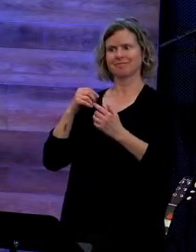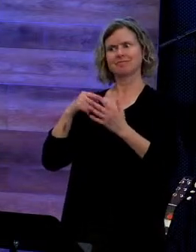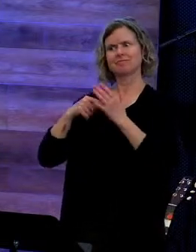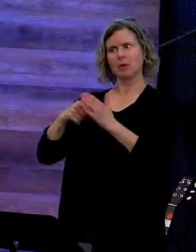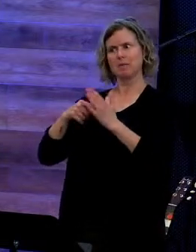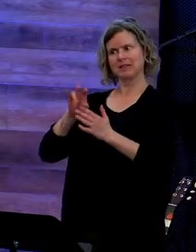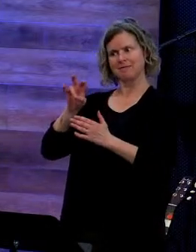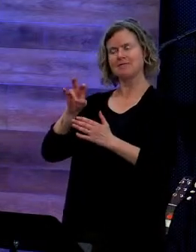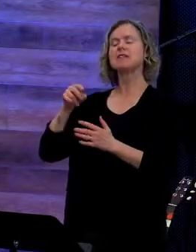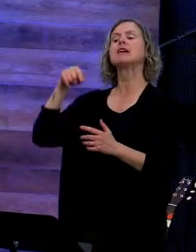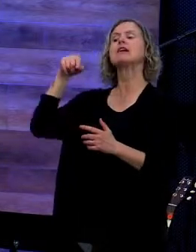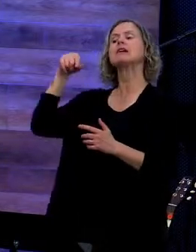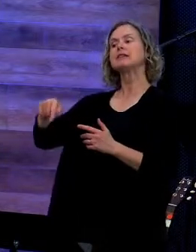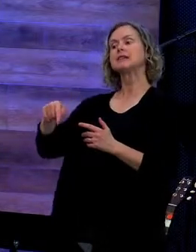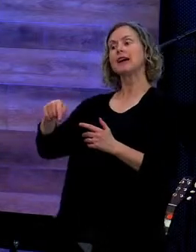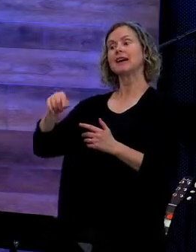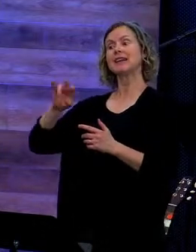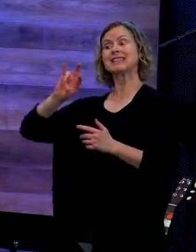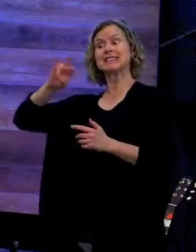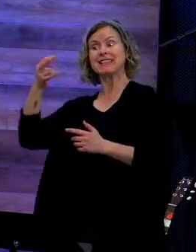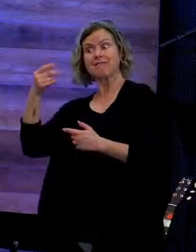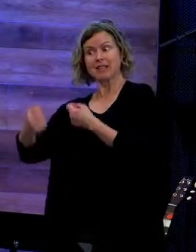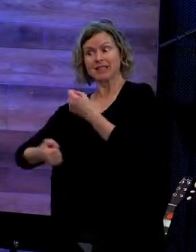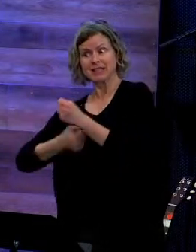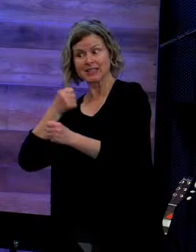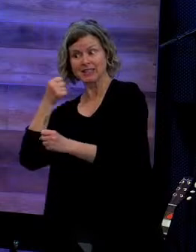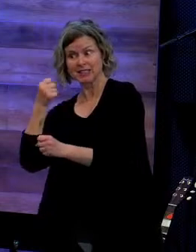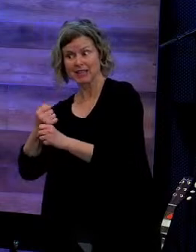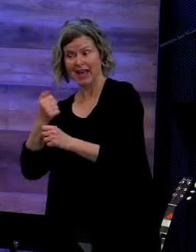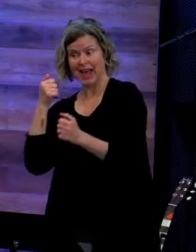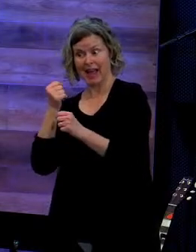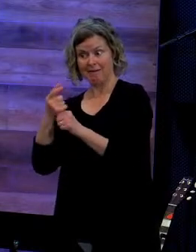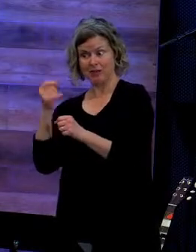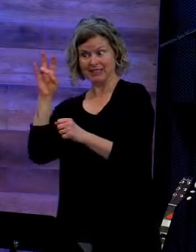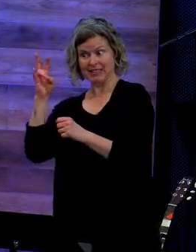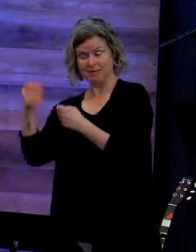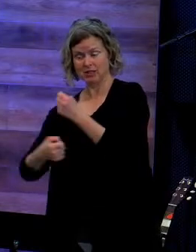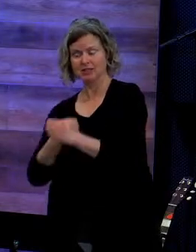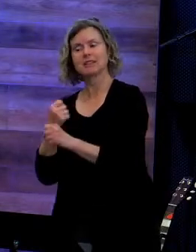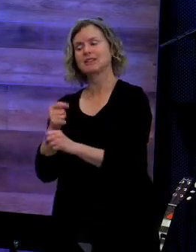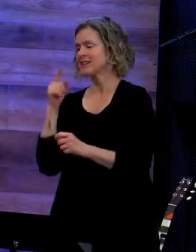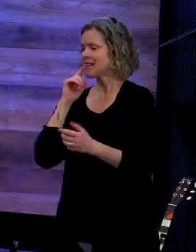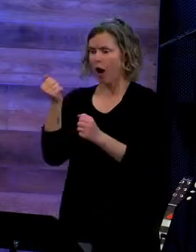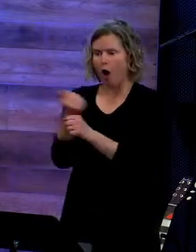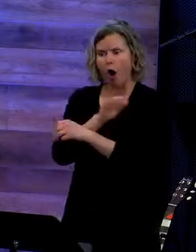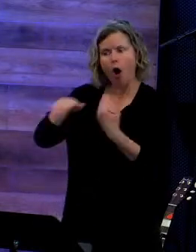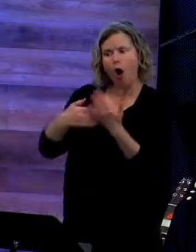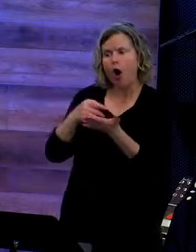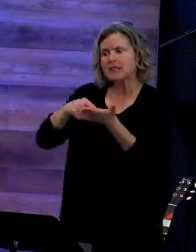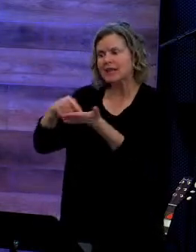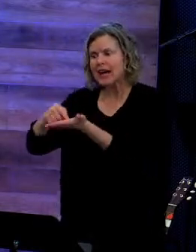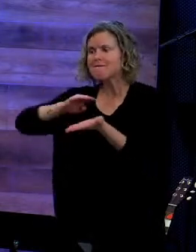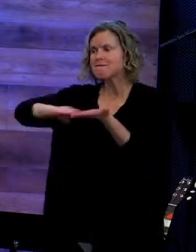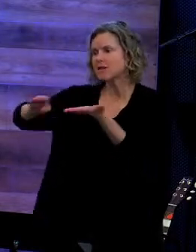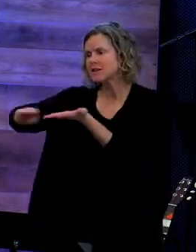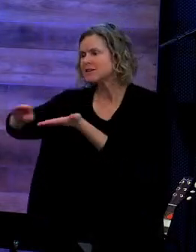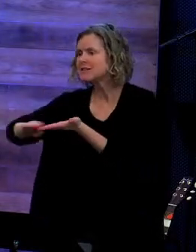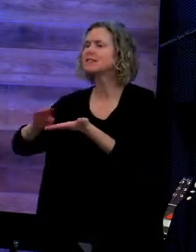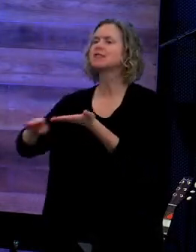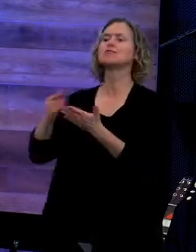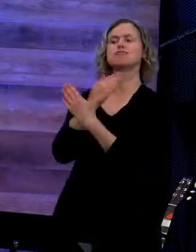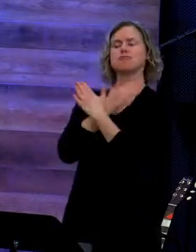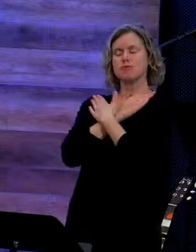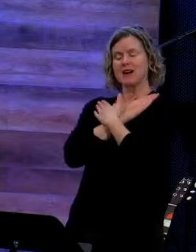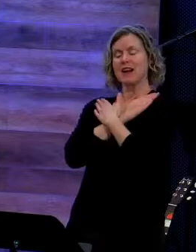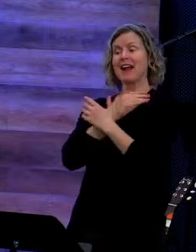and they would rest from working the land. That's every 7 years. And then every seven times 7 years,